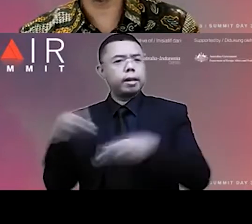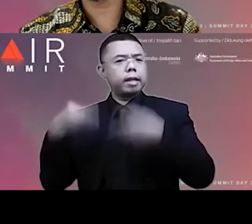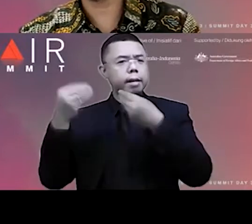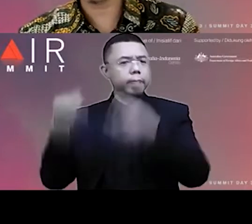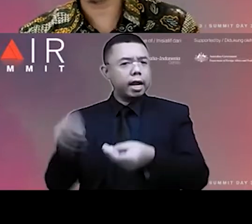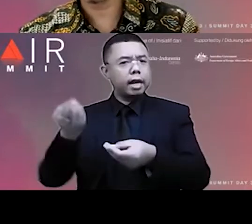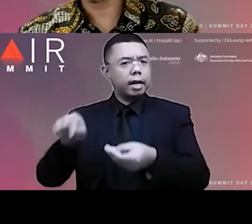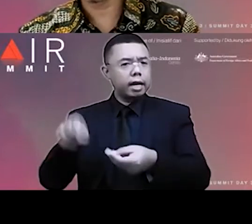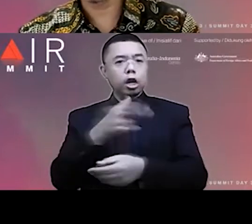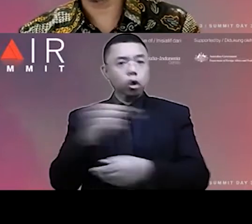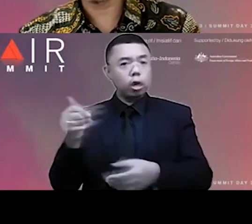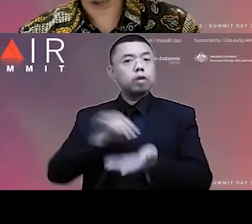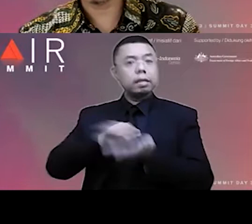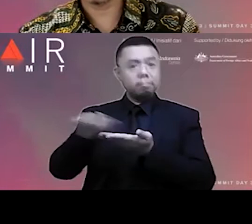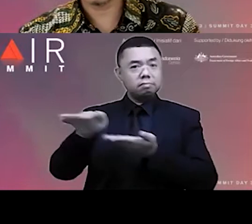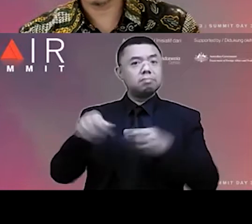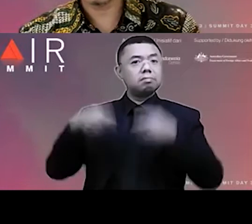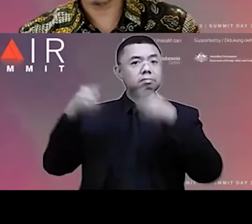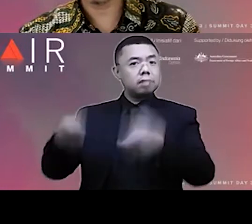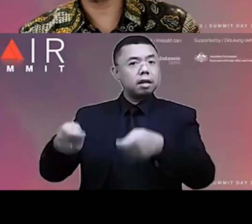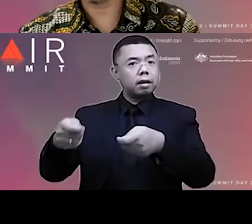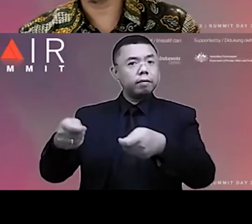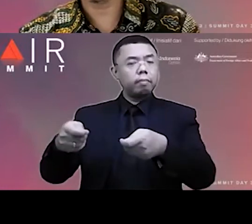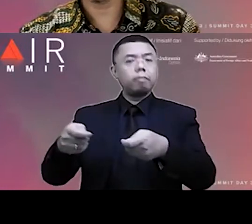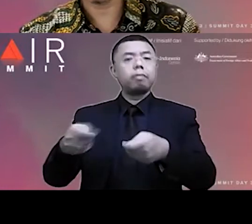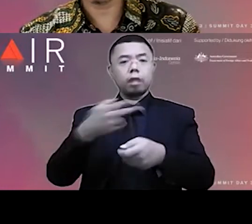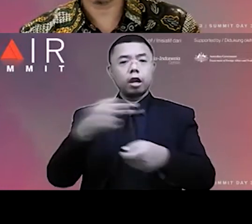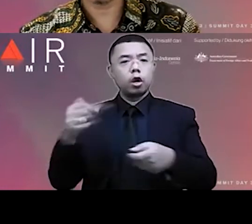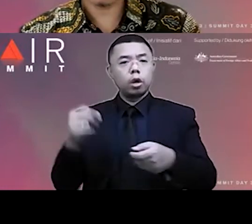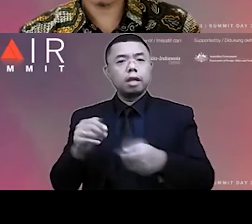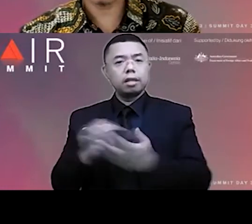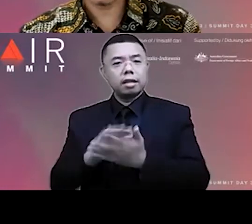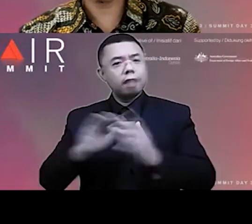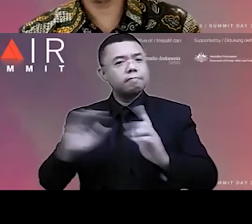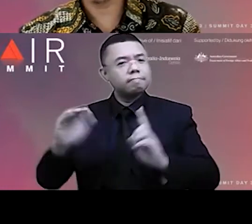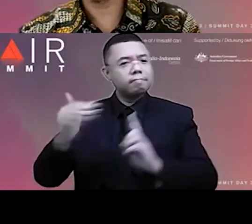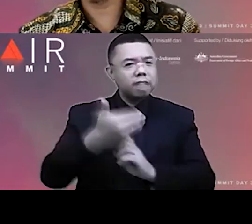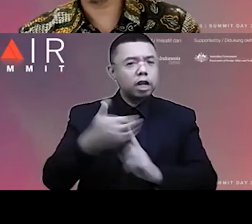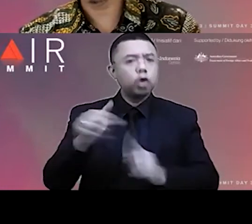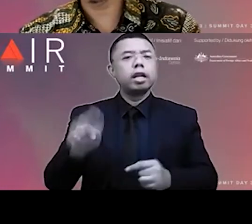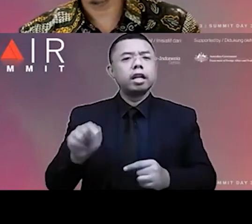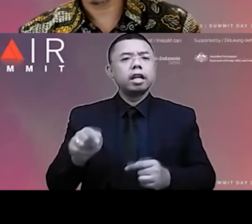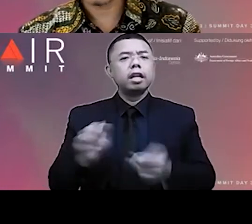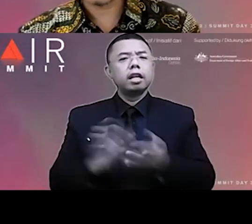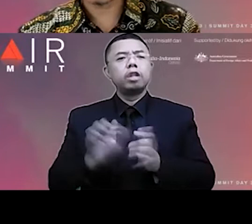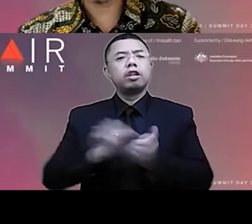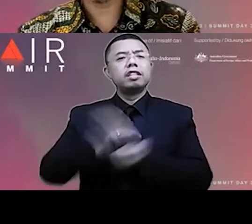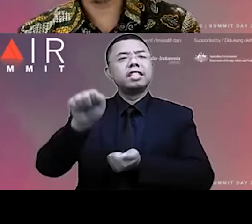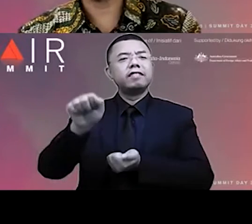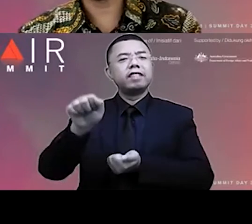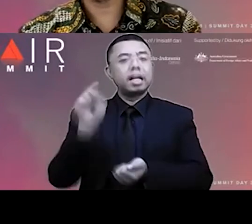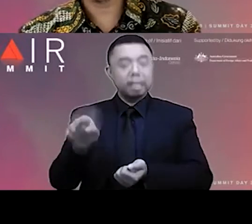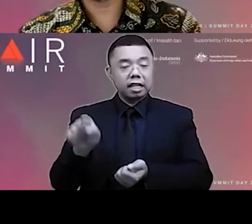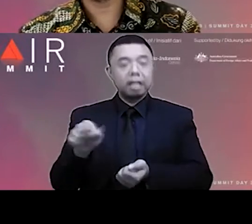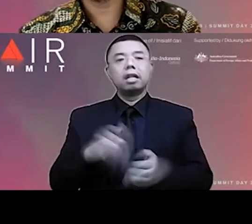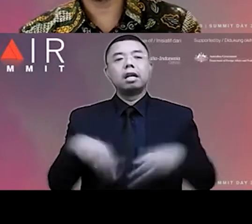Indonesia Care, which is like a certification that Ibu Widya has talked about. This is to